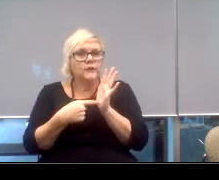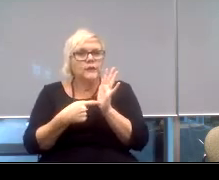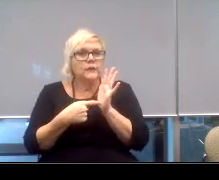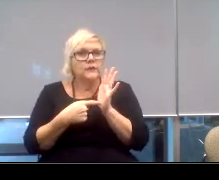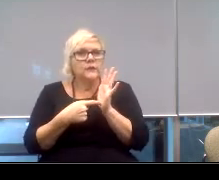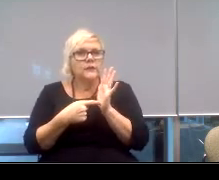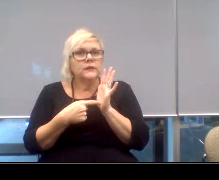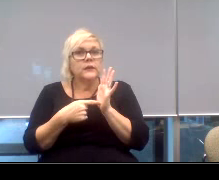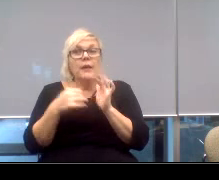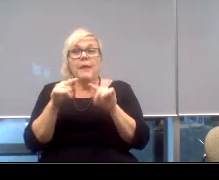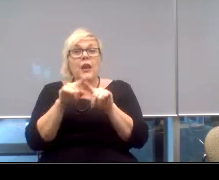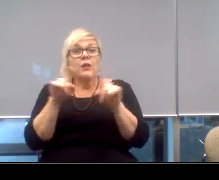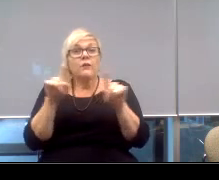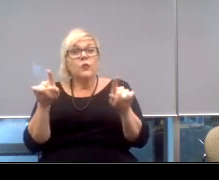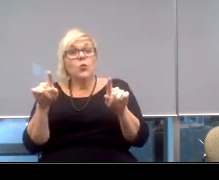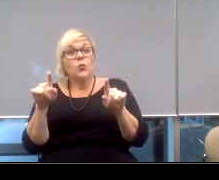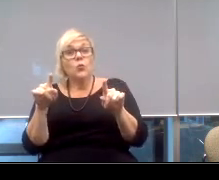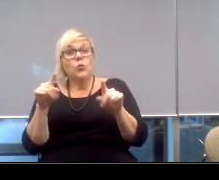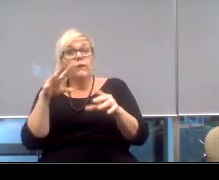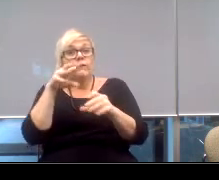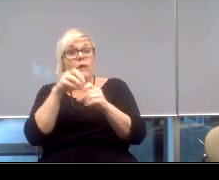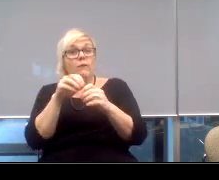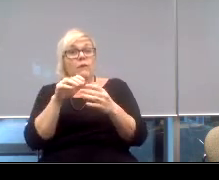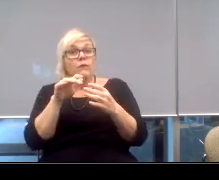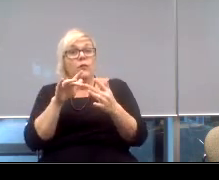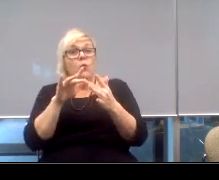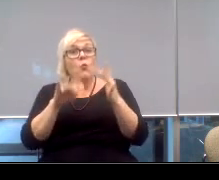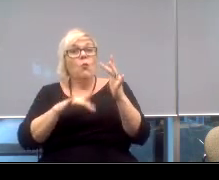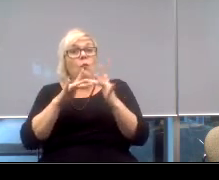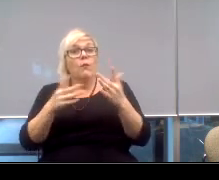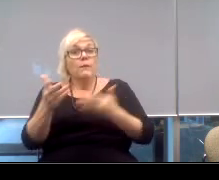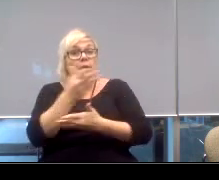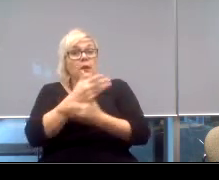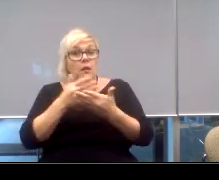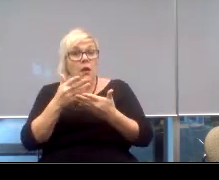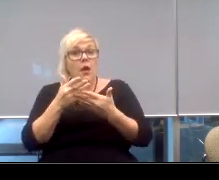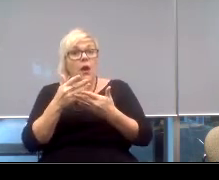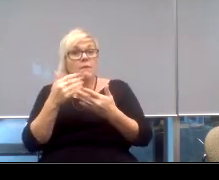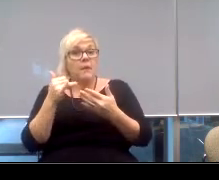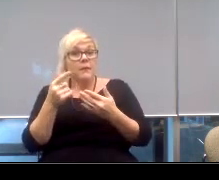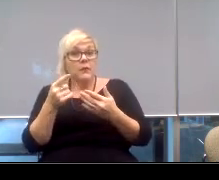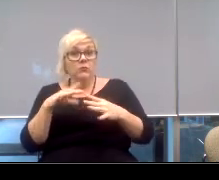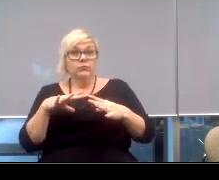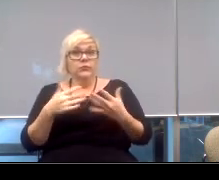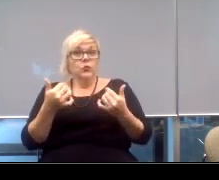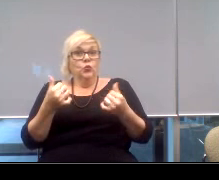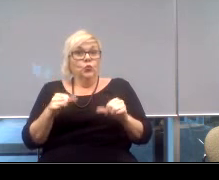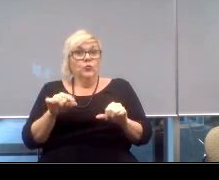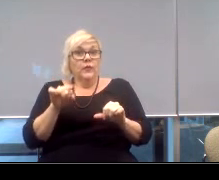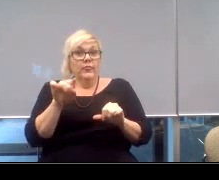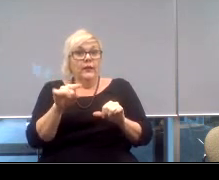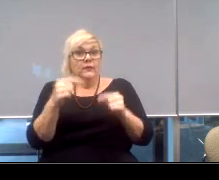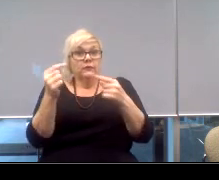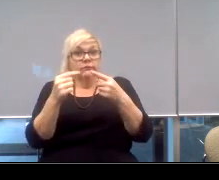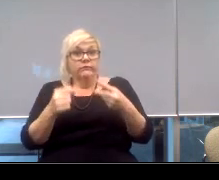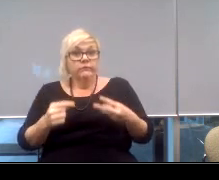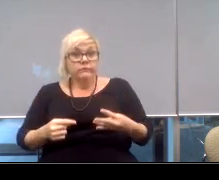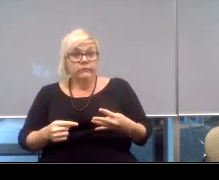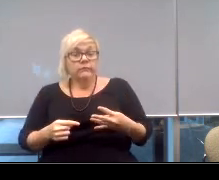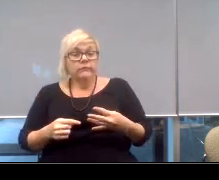of you watching will have experience in this area, and this also presents opportunity to support both participants and even other providers at